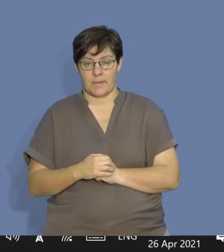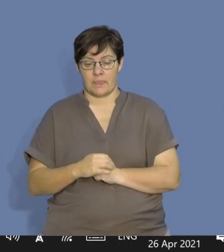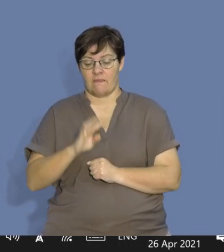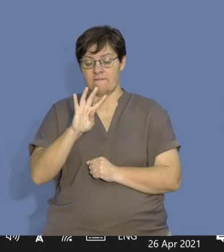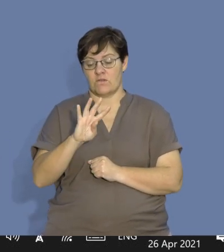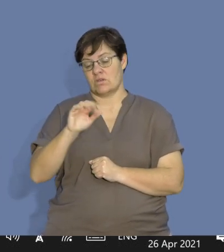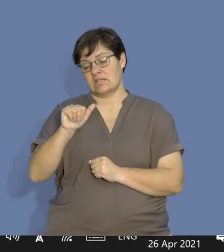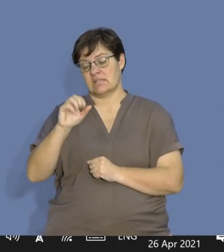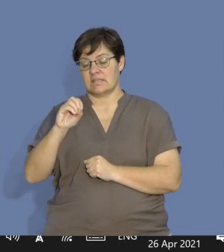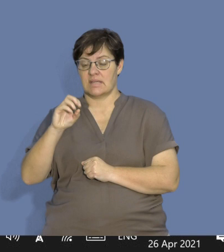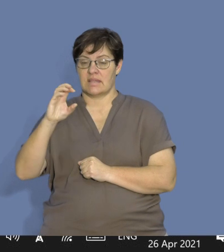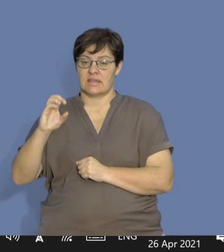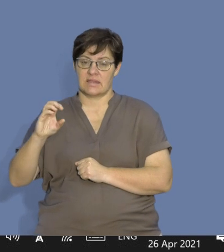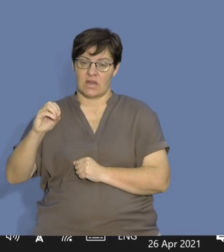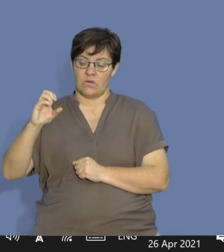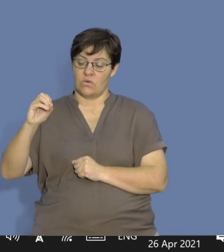460,000.